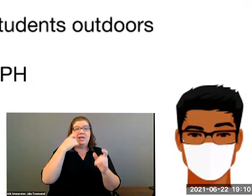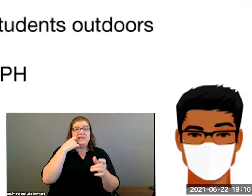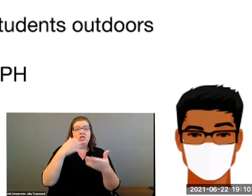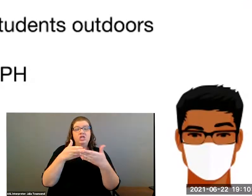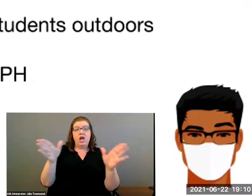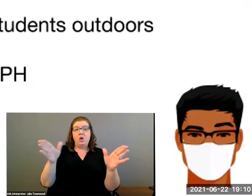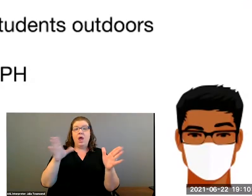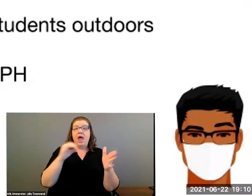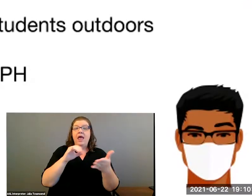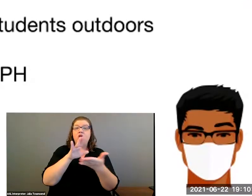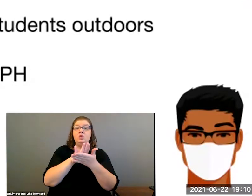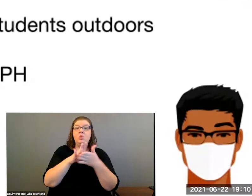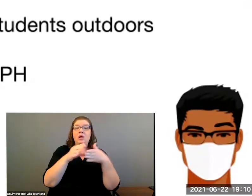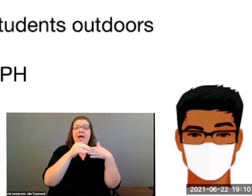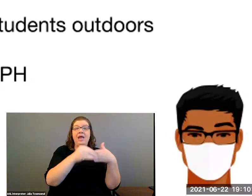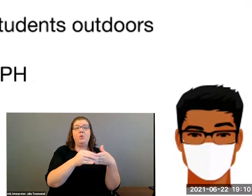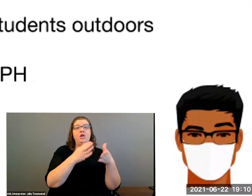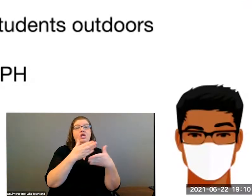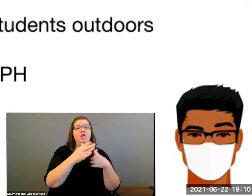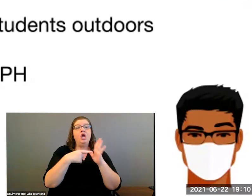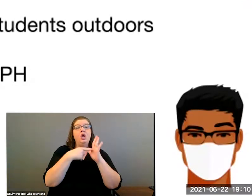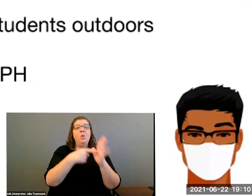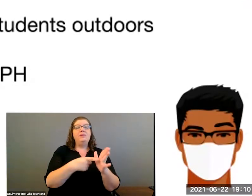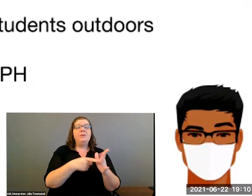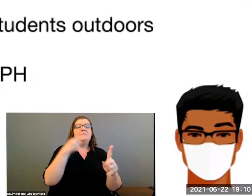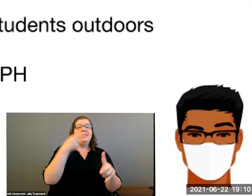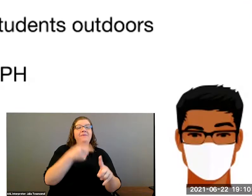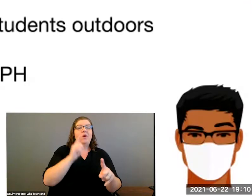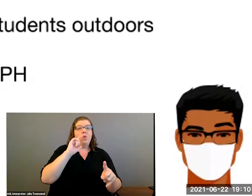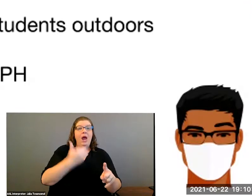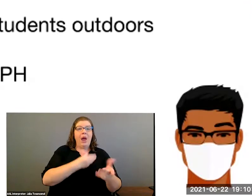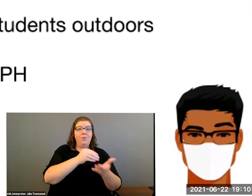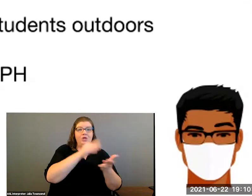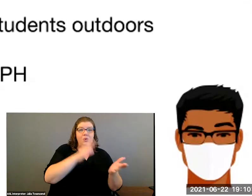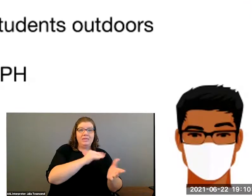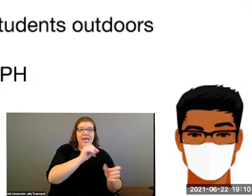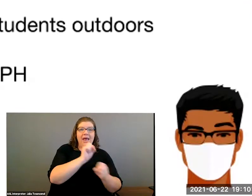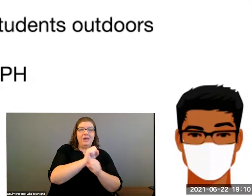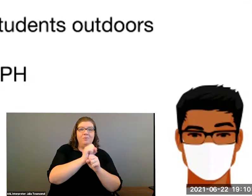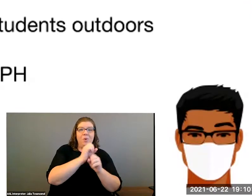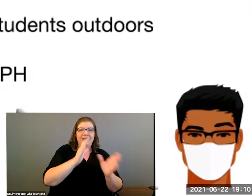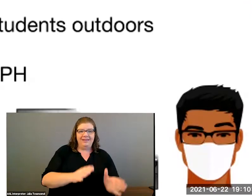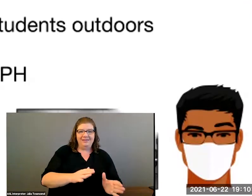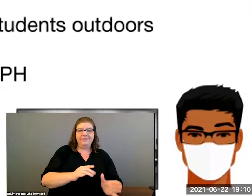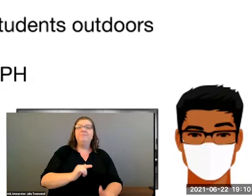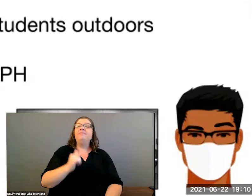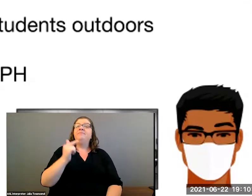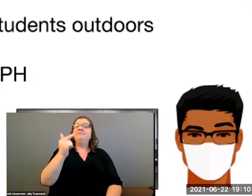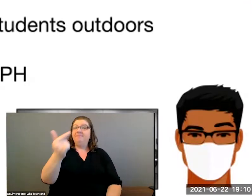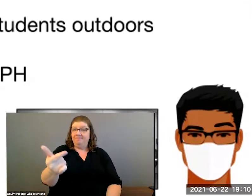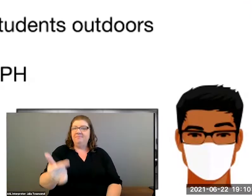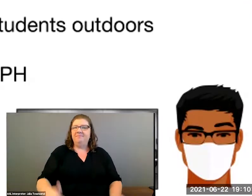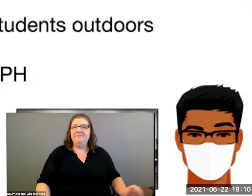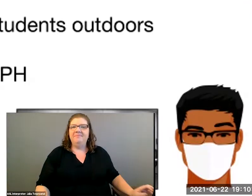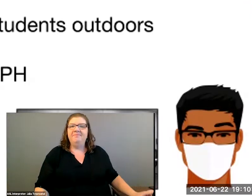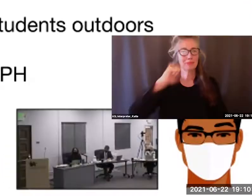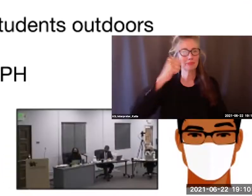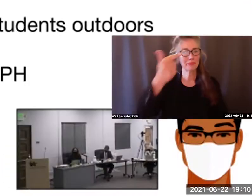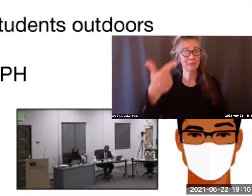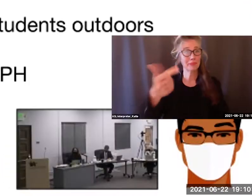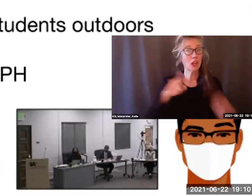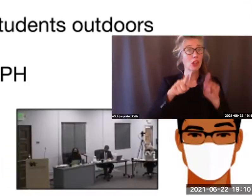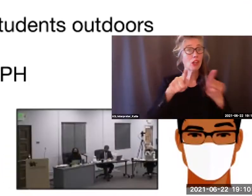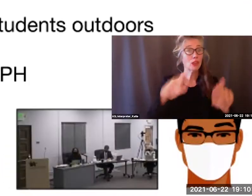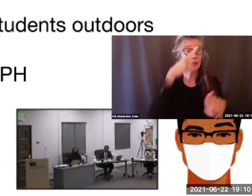school guidance, we want to share what's going on specifically for our students and employees. During the summer of learning, our students and staff continue to follow